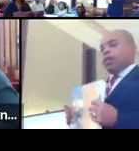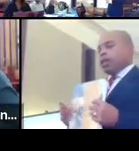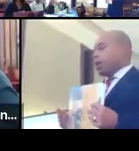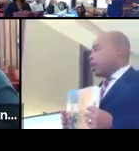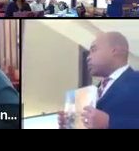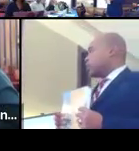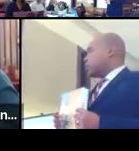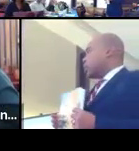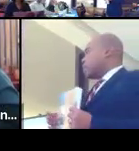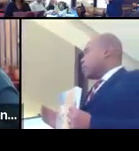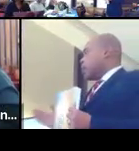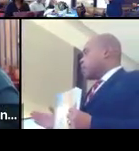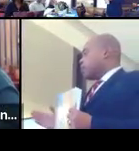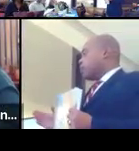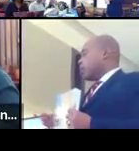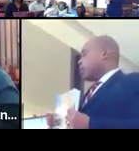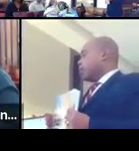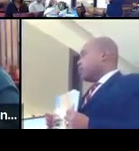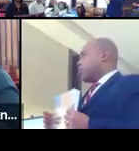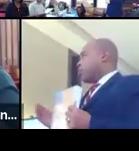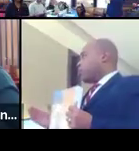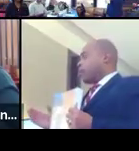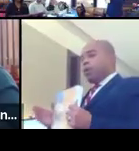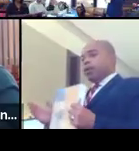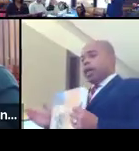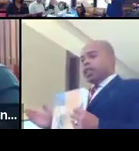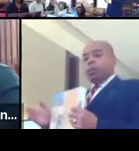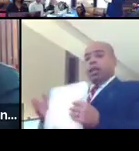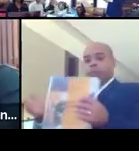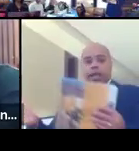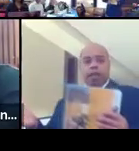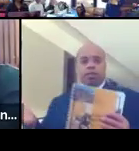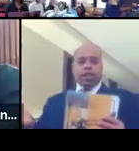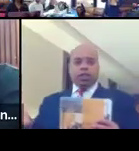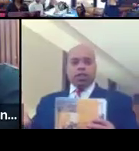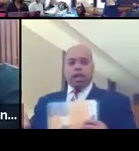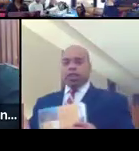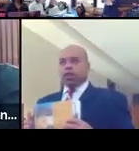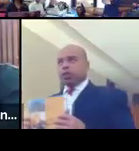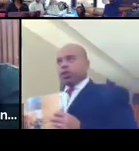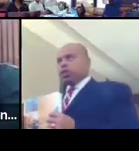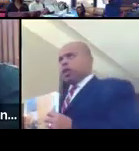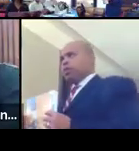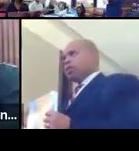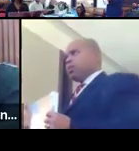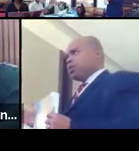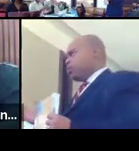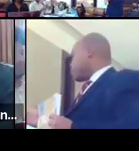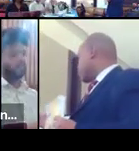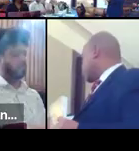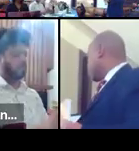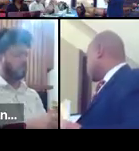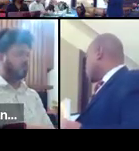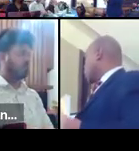program. Since then, the neighborhood were prioritized by the Planning Commission. Actually took action as early as